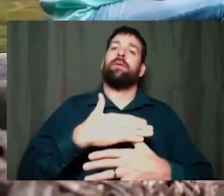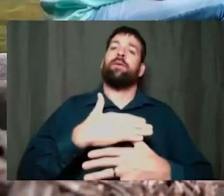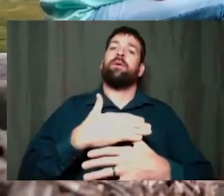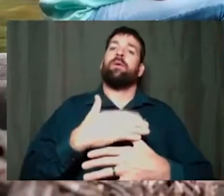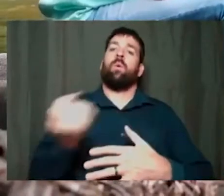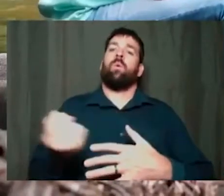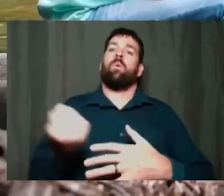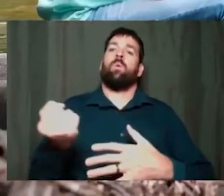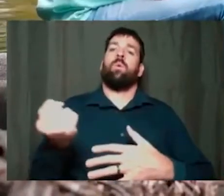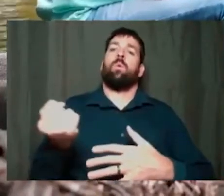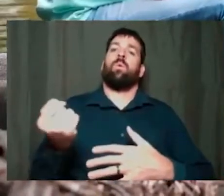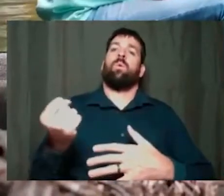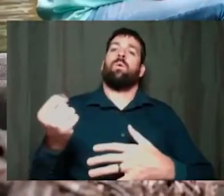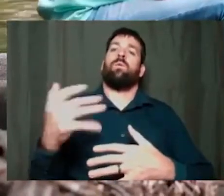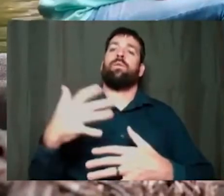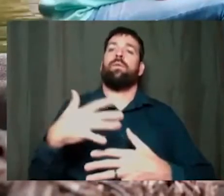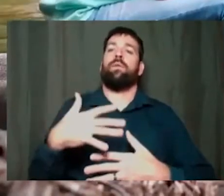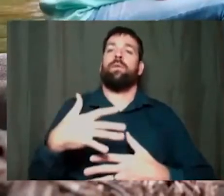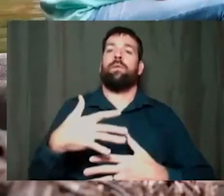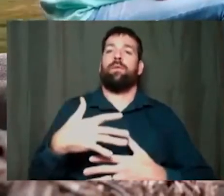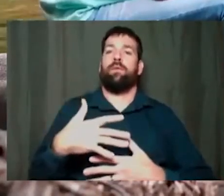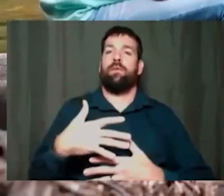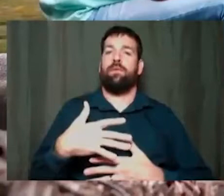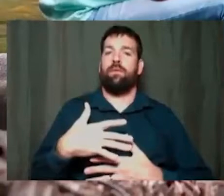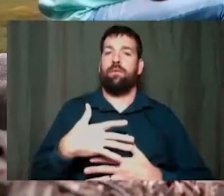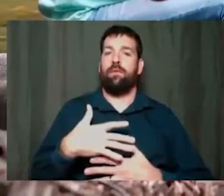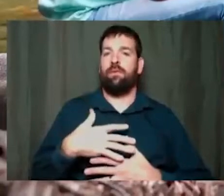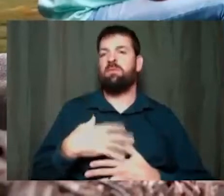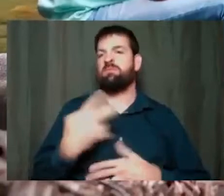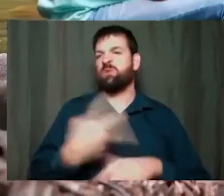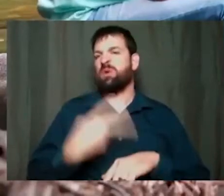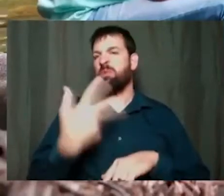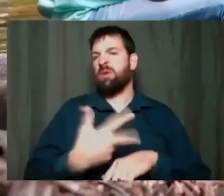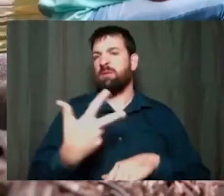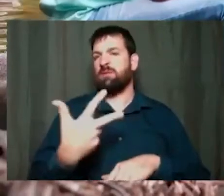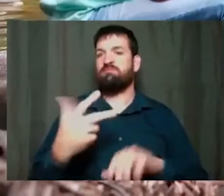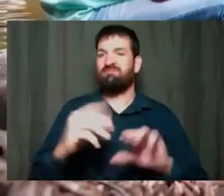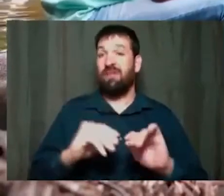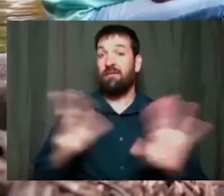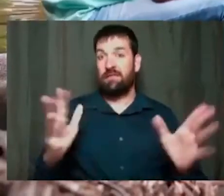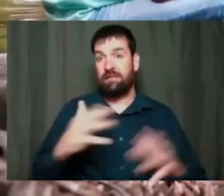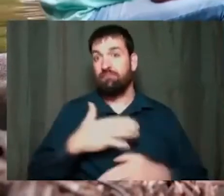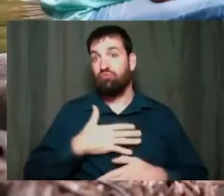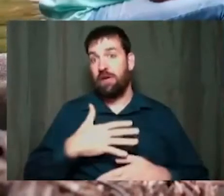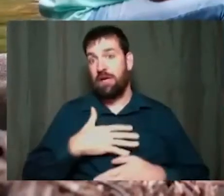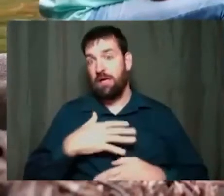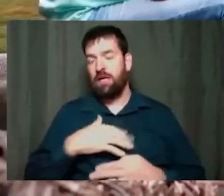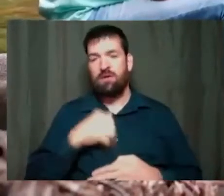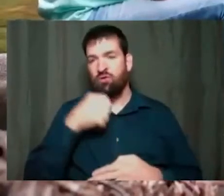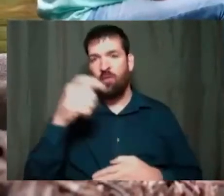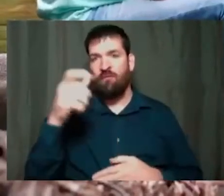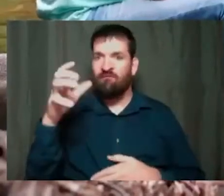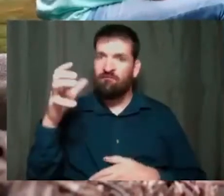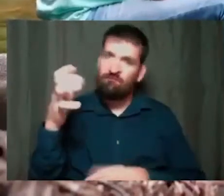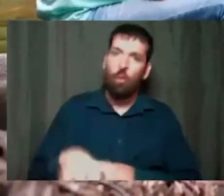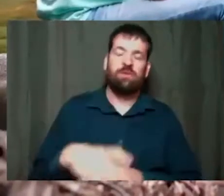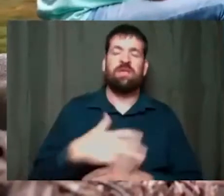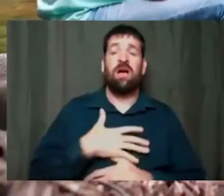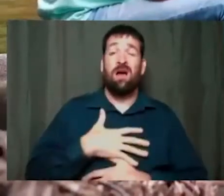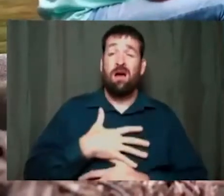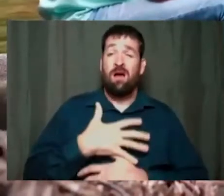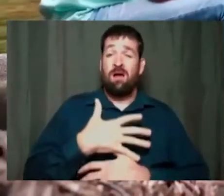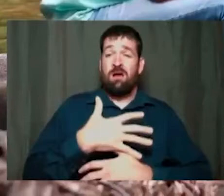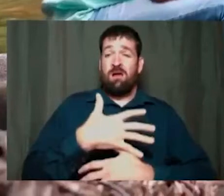slowly exhale. Do 2 or 3 of those. Obviously only breathe as you have to, so you're not forcing yourself to take these deep breaths over and over, because then you start to get